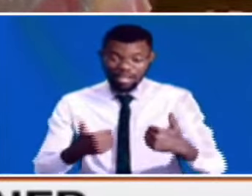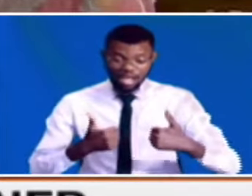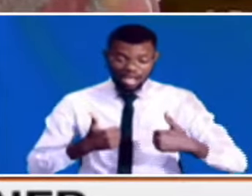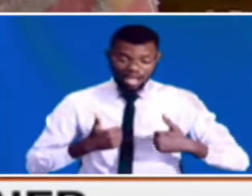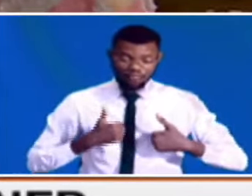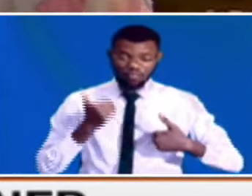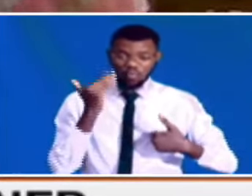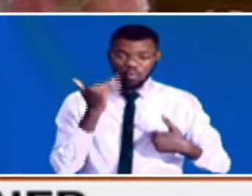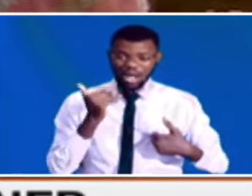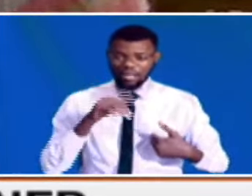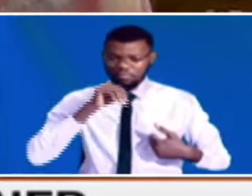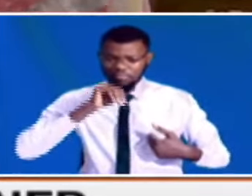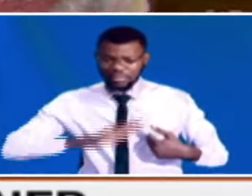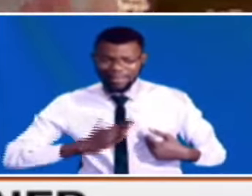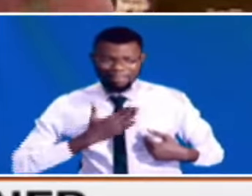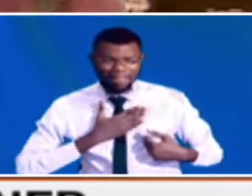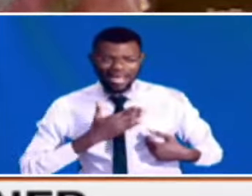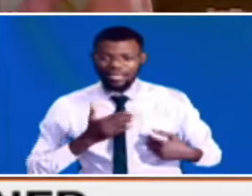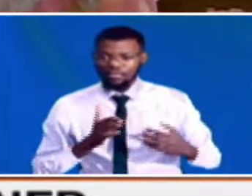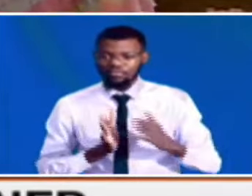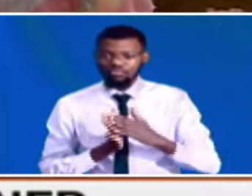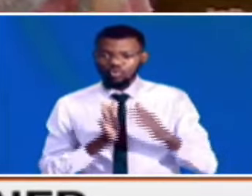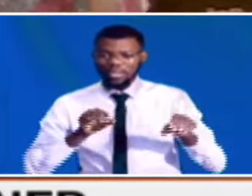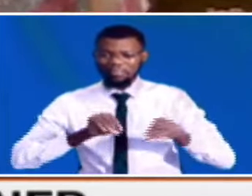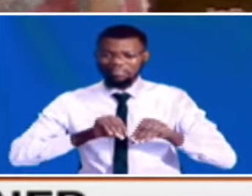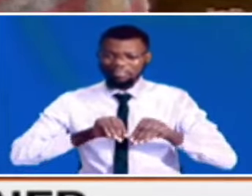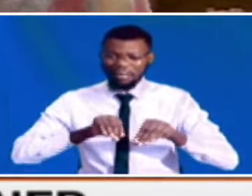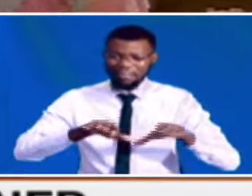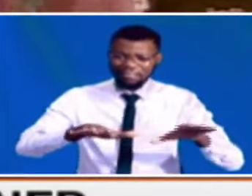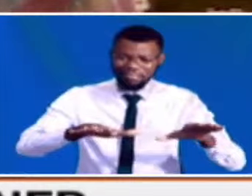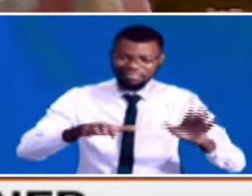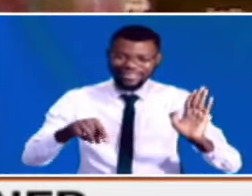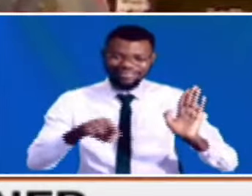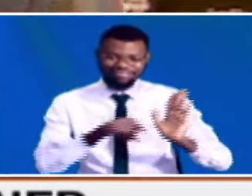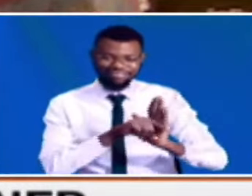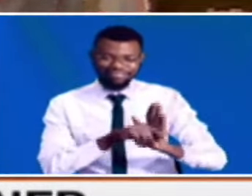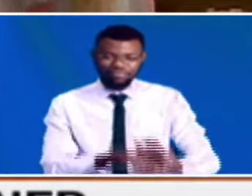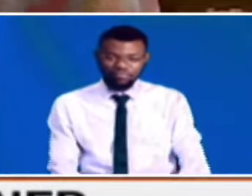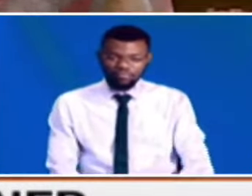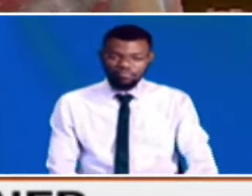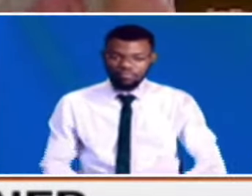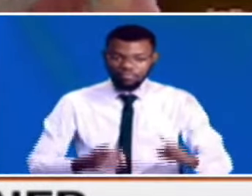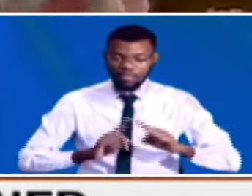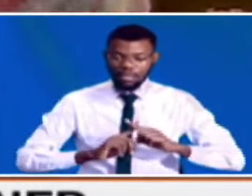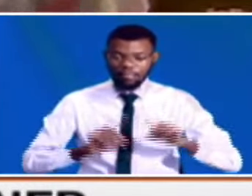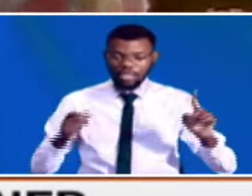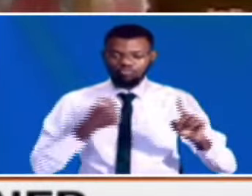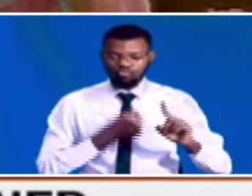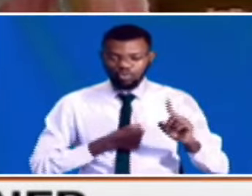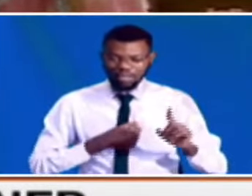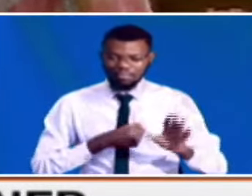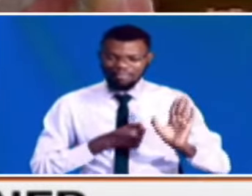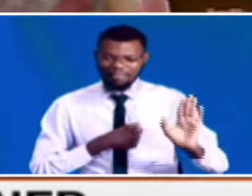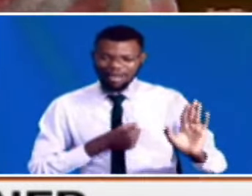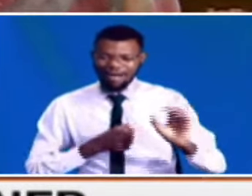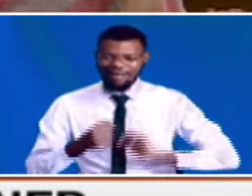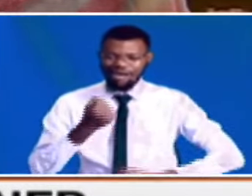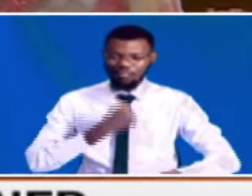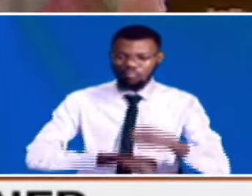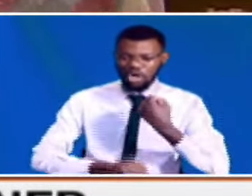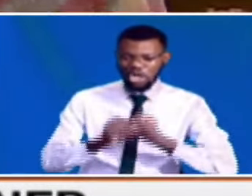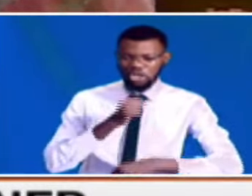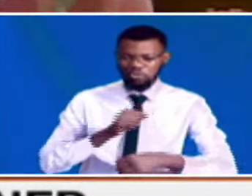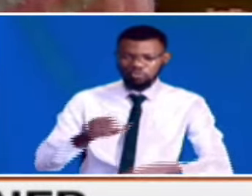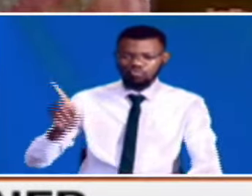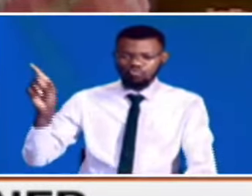how the boy has trended in a negative way, I want to apologize first of all and say what he did was not right. He was not